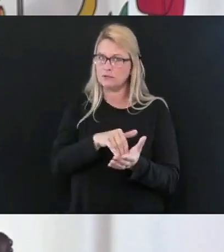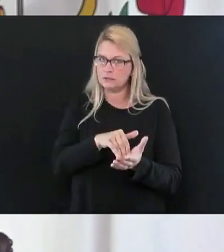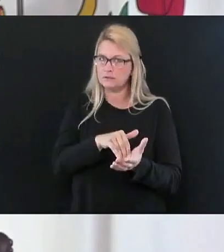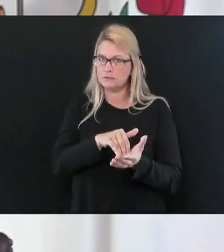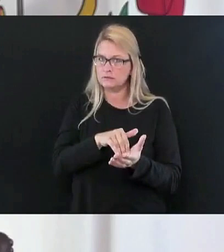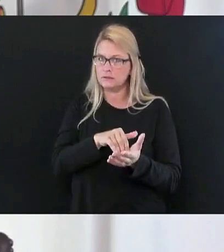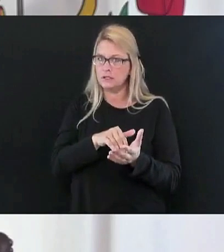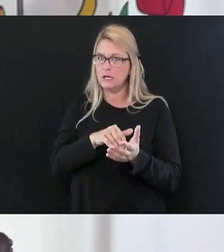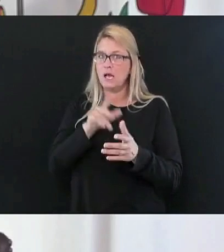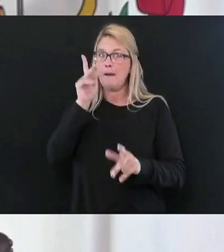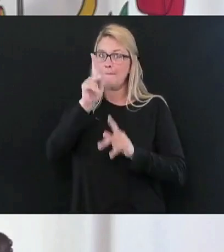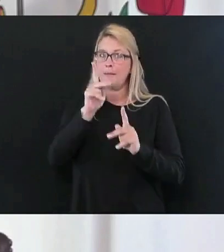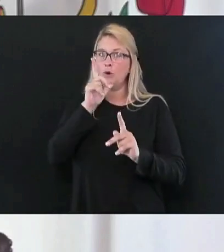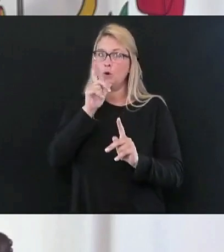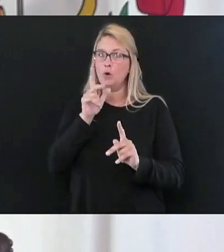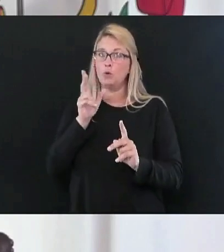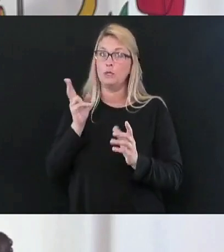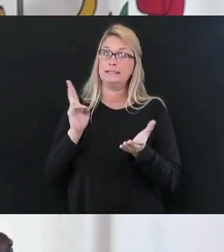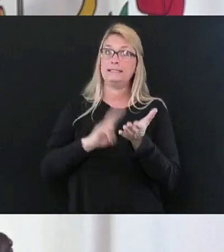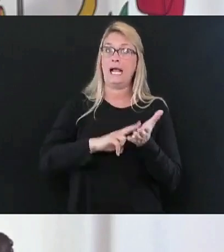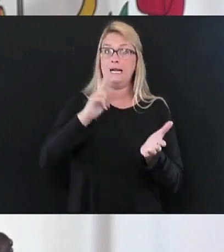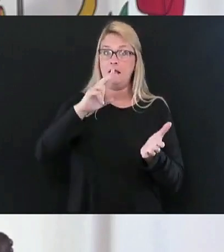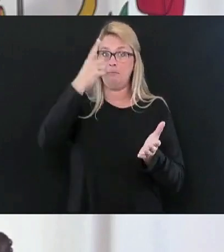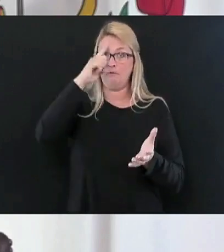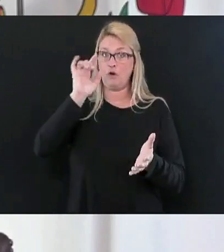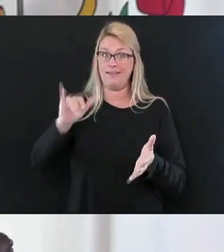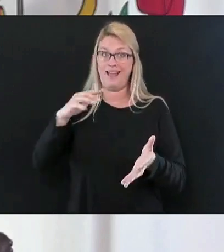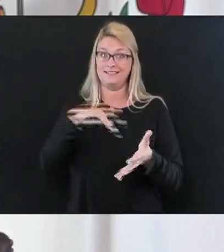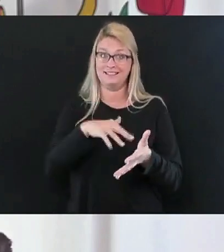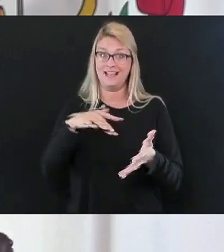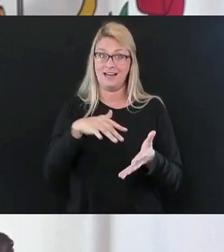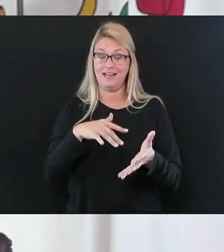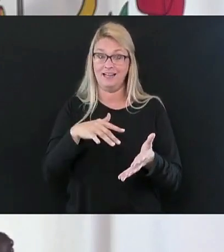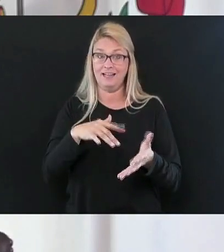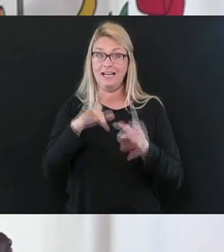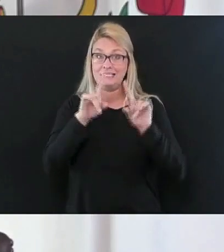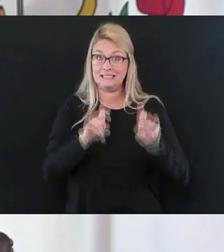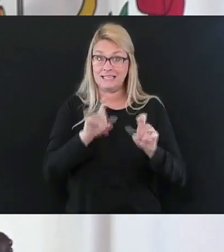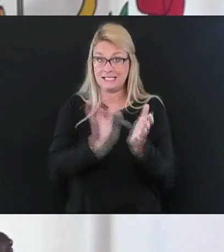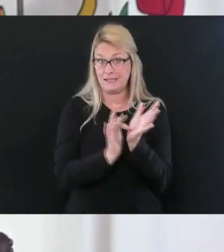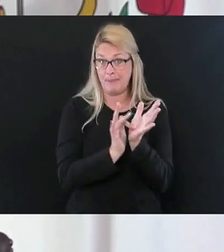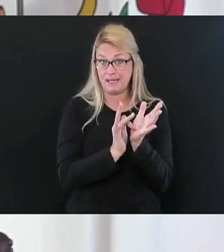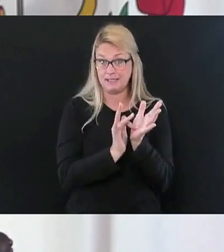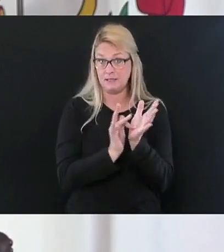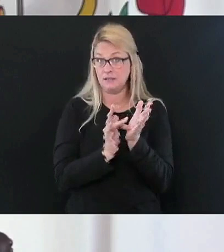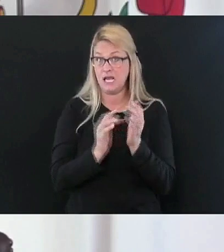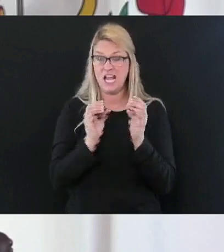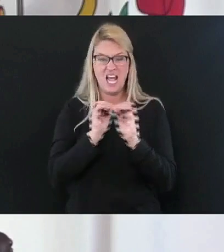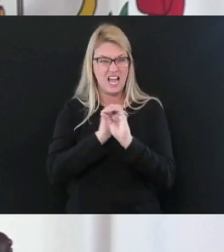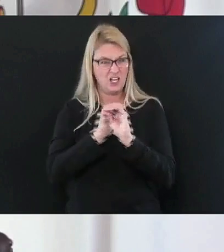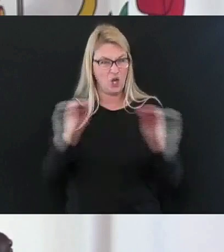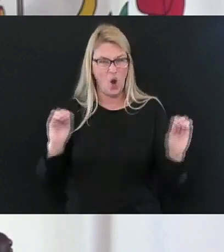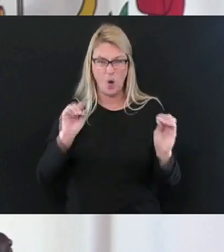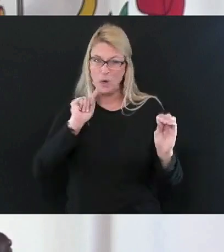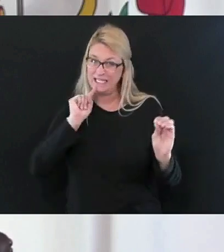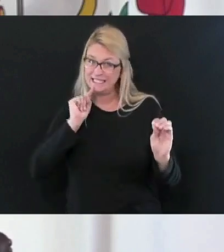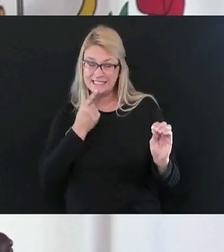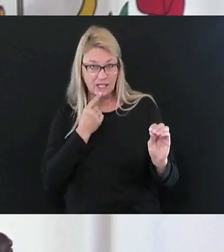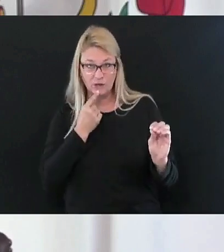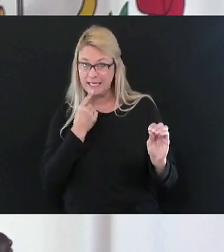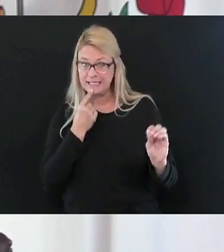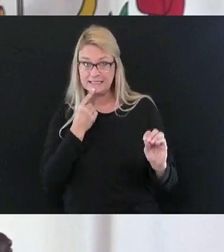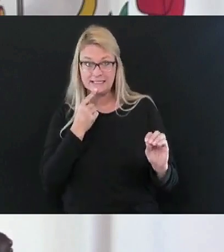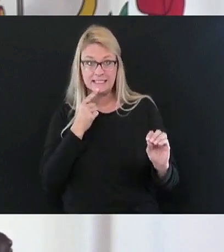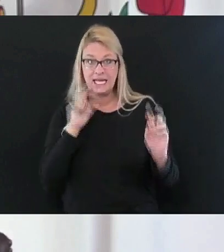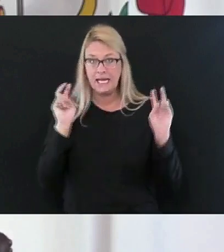were enrolled in the study. There has been no serious safety issues that have arisen in the study,